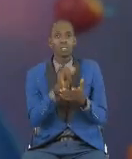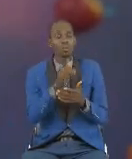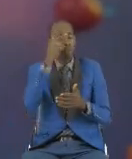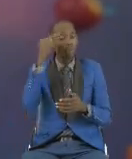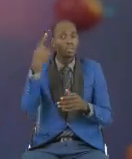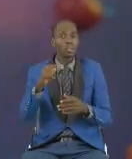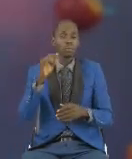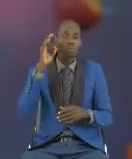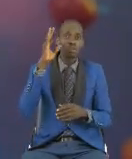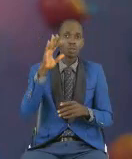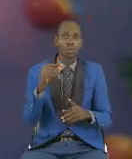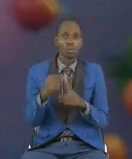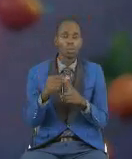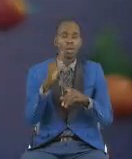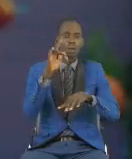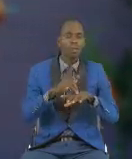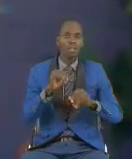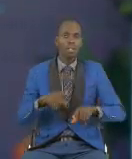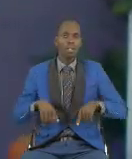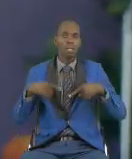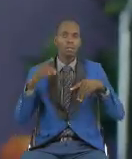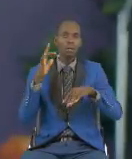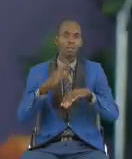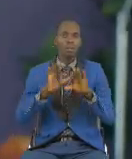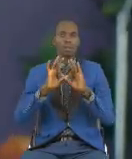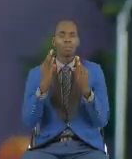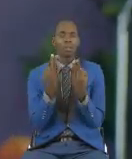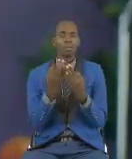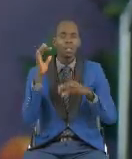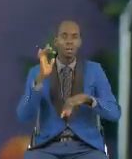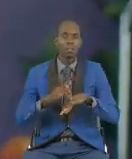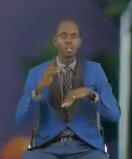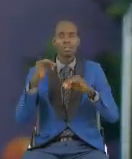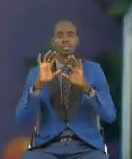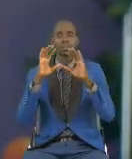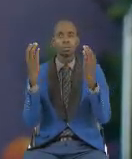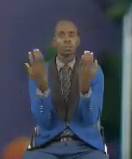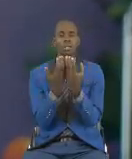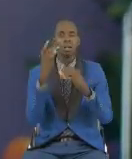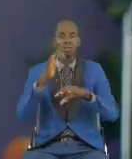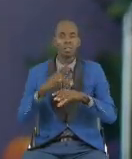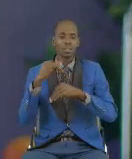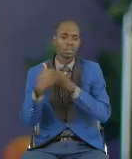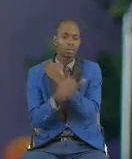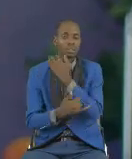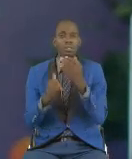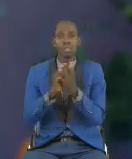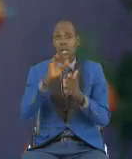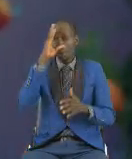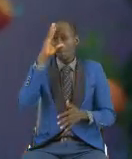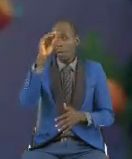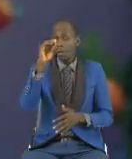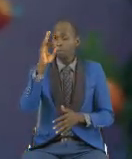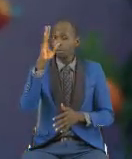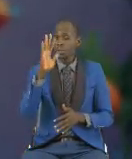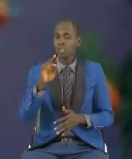life, affects the family, affects the community, affects the country. That man needs courage. And the boldness and